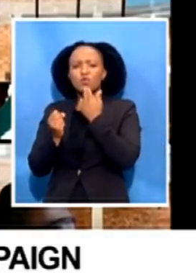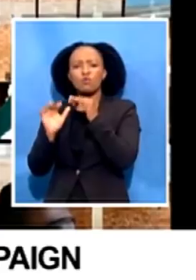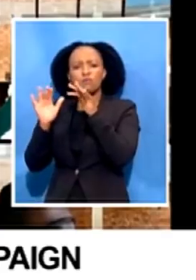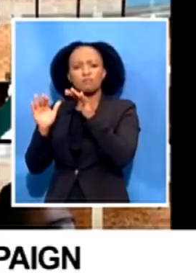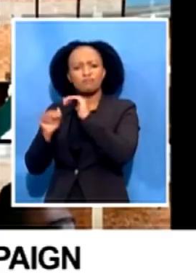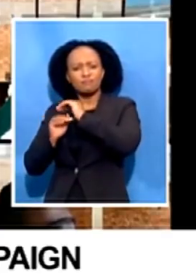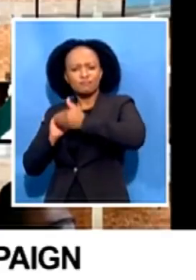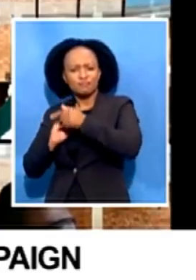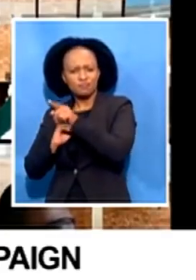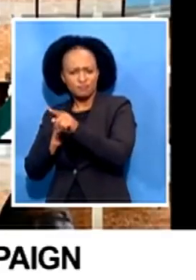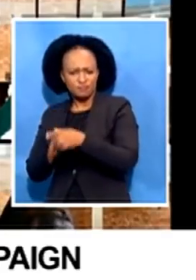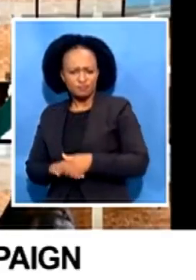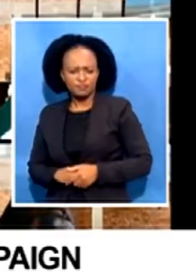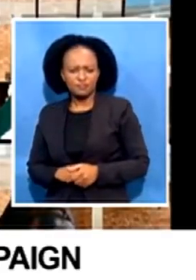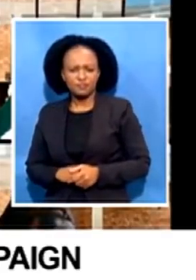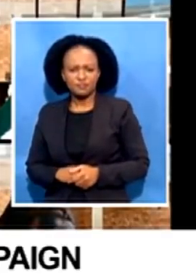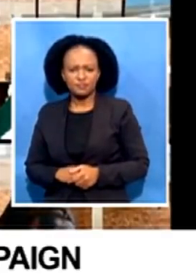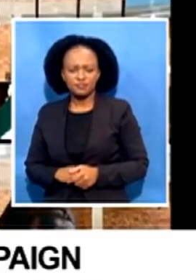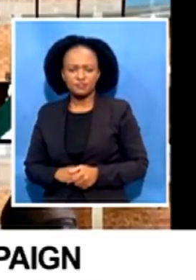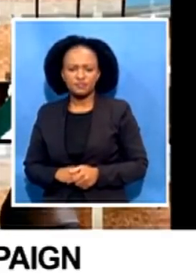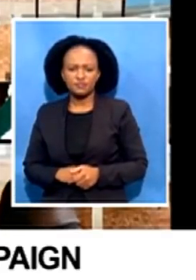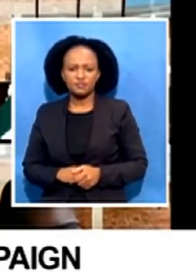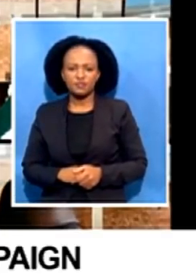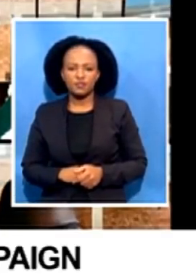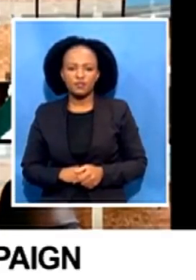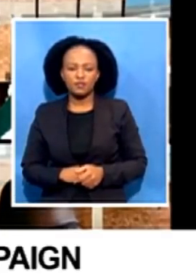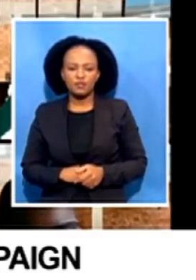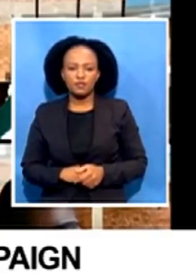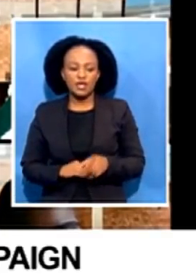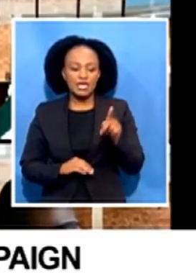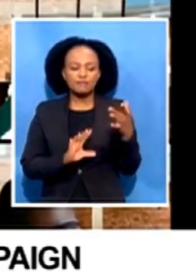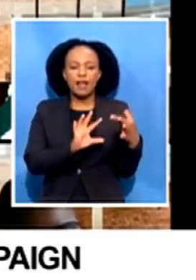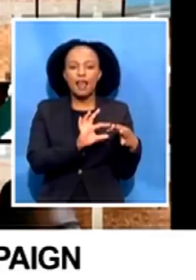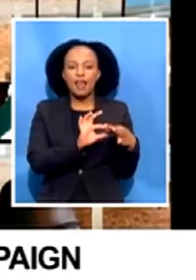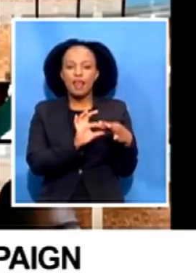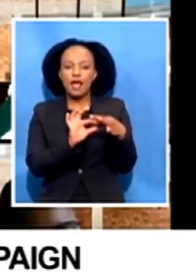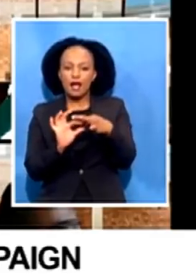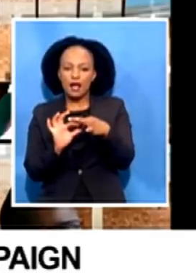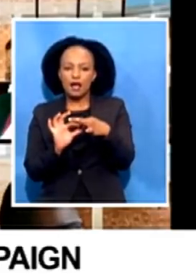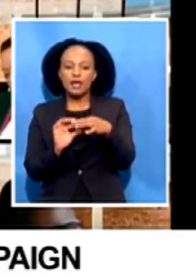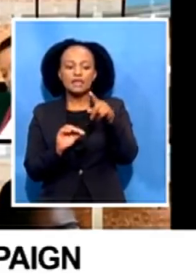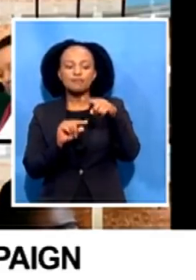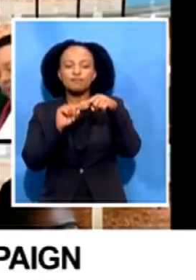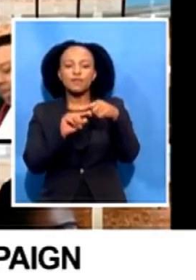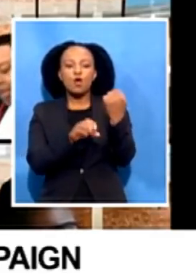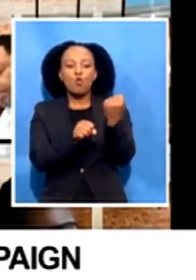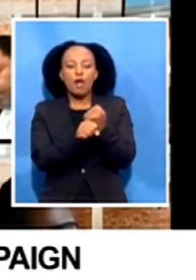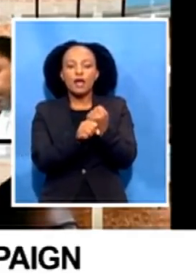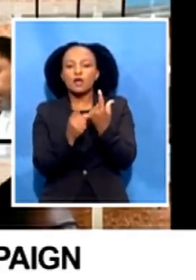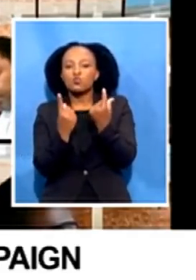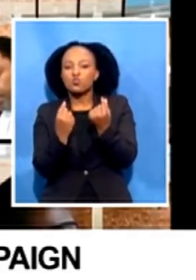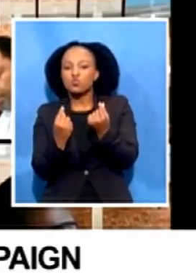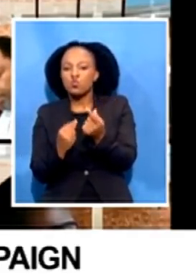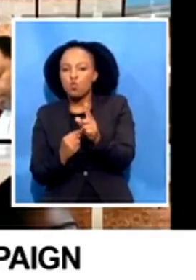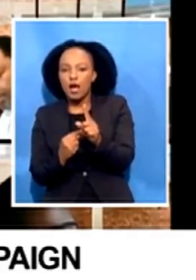More specifically, in relation to jurisdiction, we rely on Section 182 of the Constitution as the starting